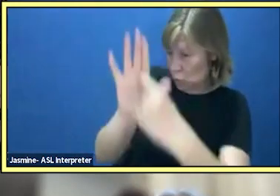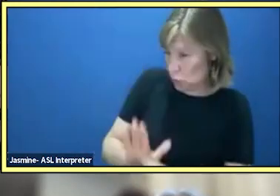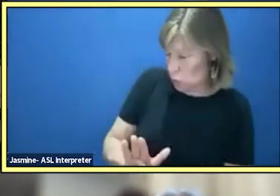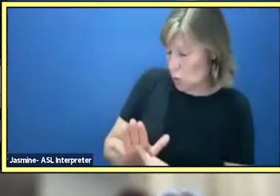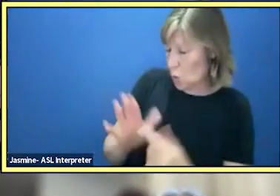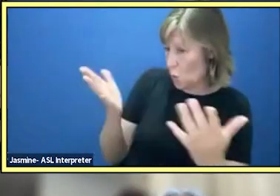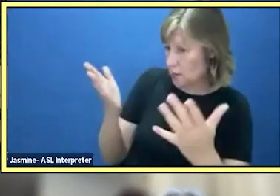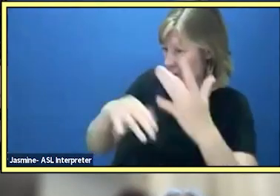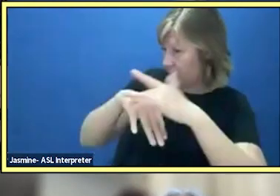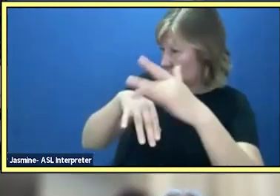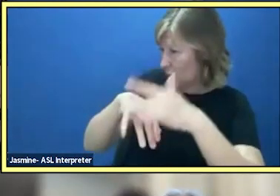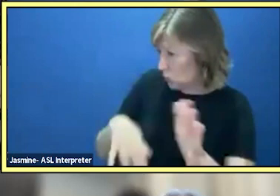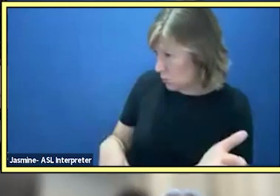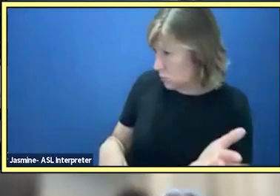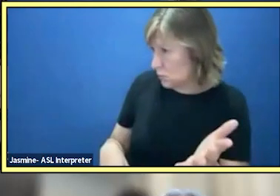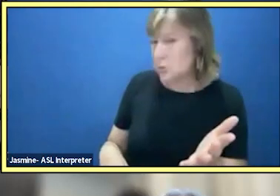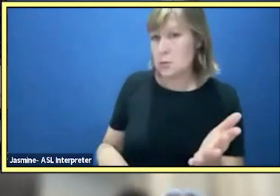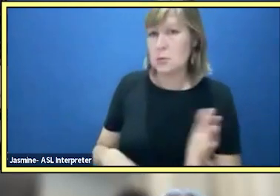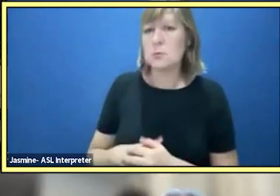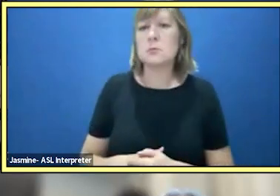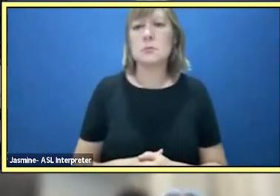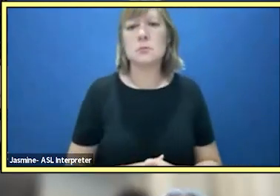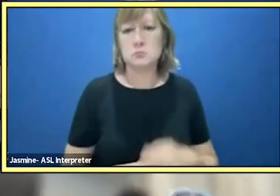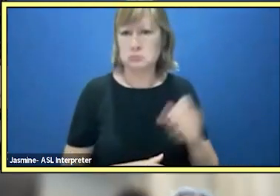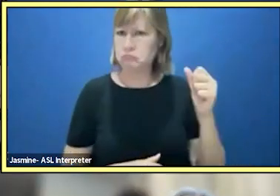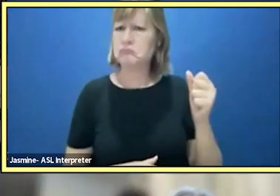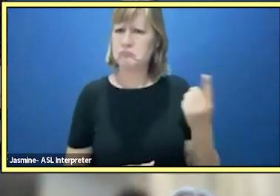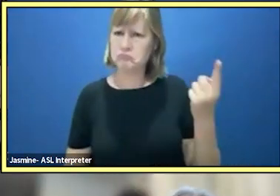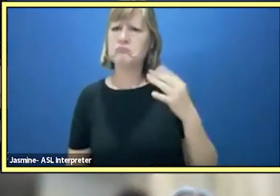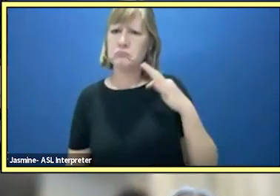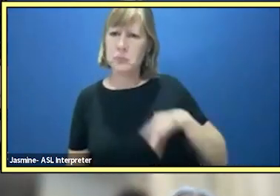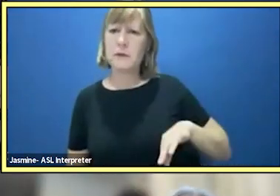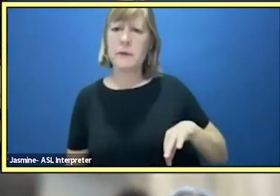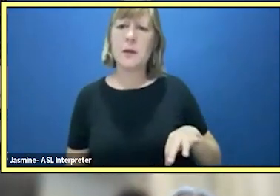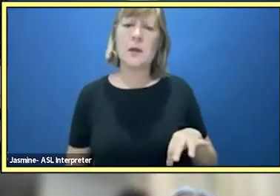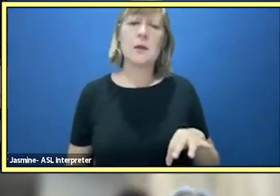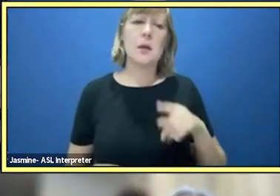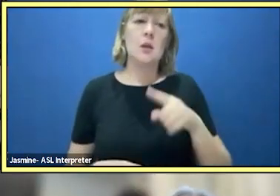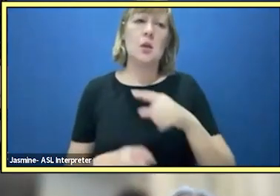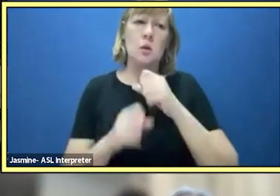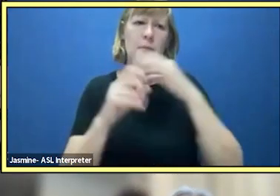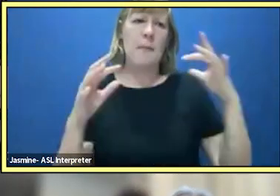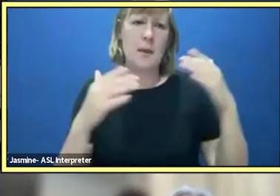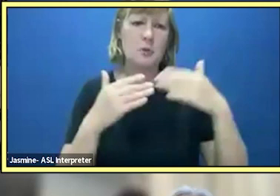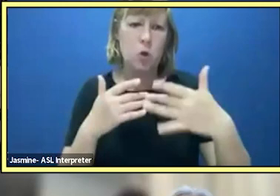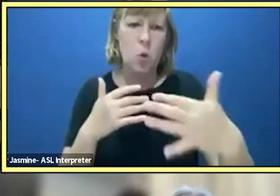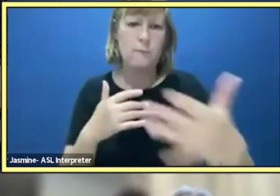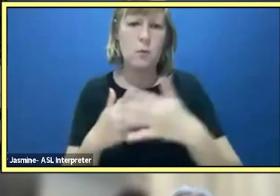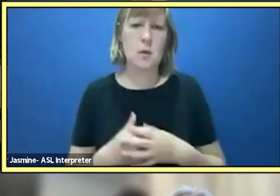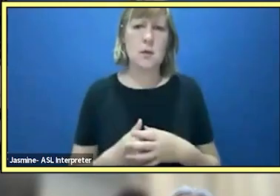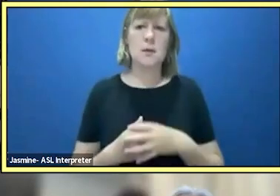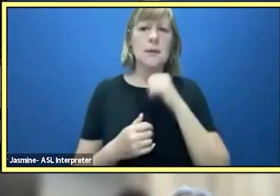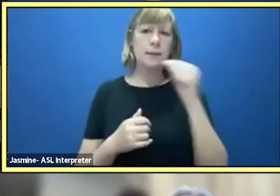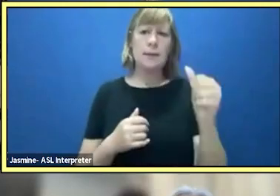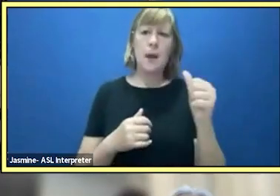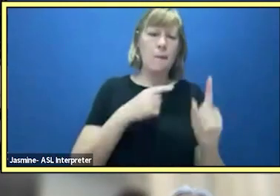Okay. Yeah, I think to think about, one of the benefits of the system and moving forward is that, and not that this is good or bad, but I think sometimes